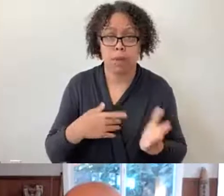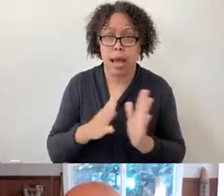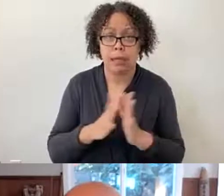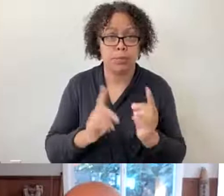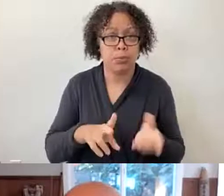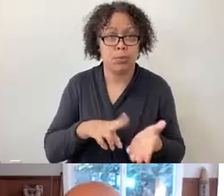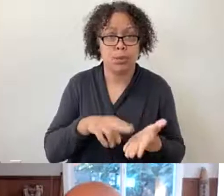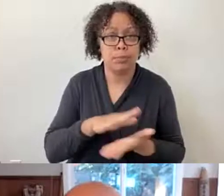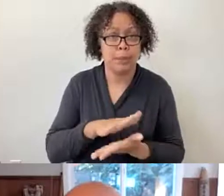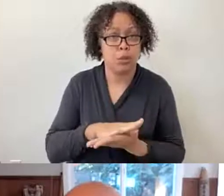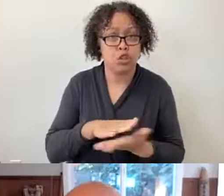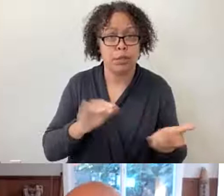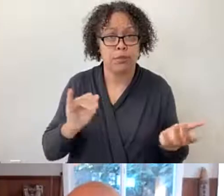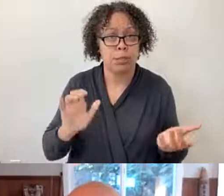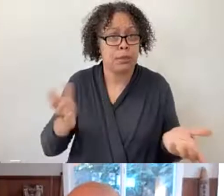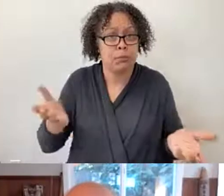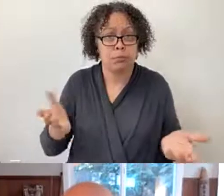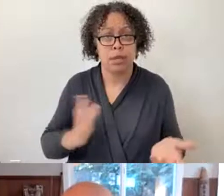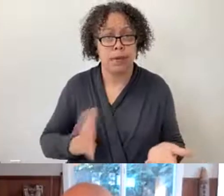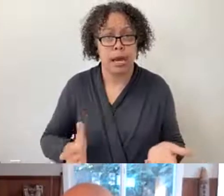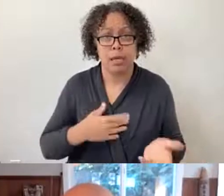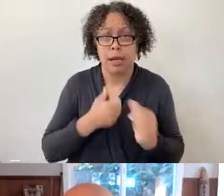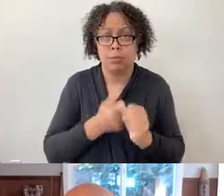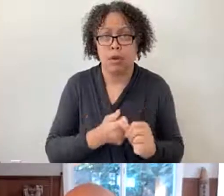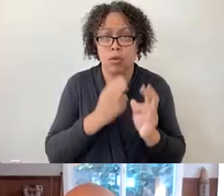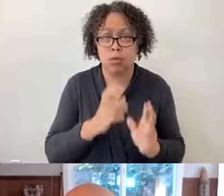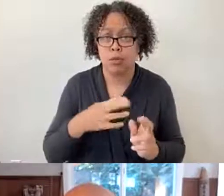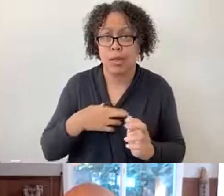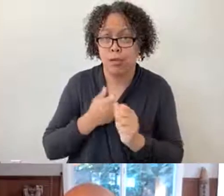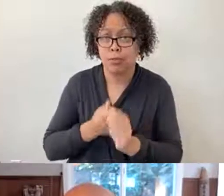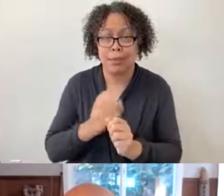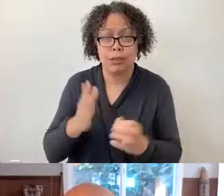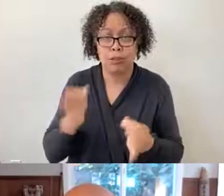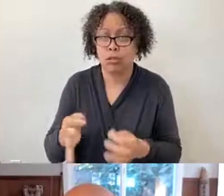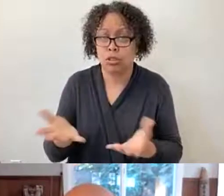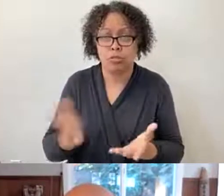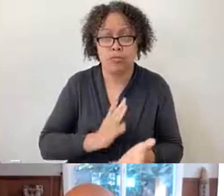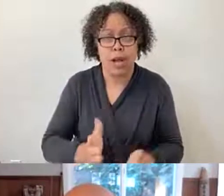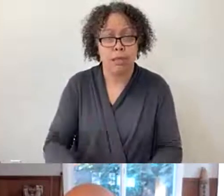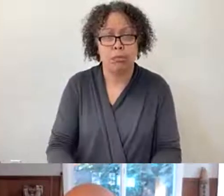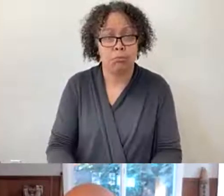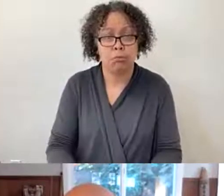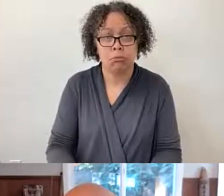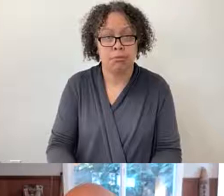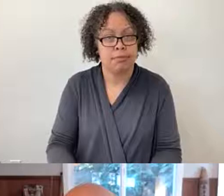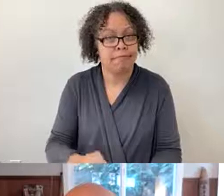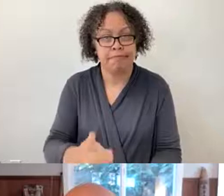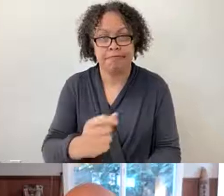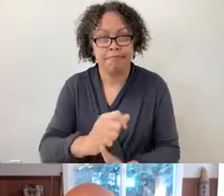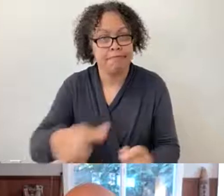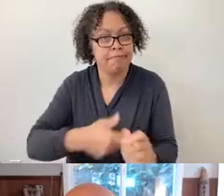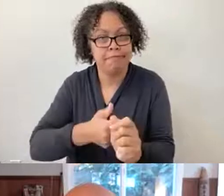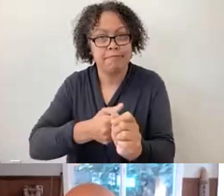sheet for informed consent, and it's fine. I have respected their autonomy, and it's fine. But they weren't thinking about what it means to be